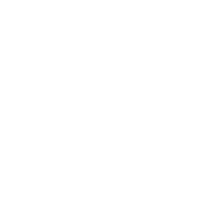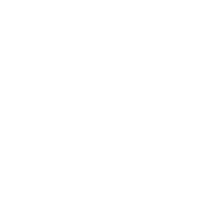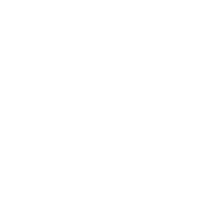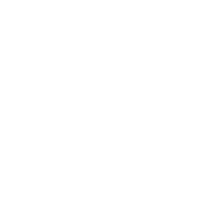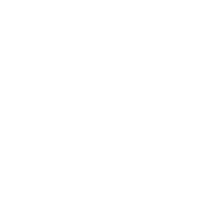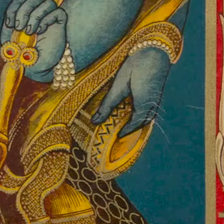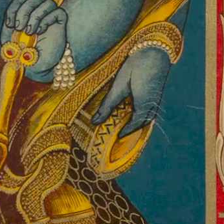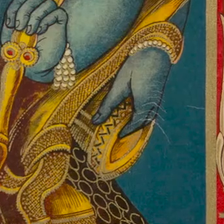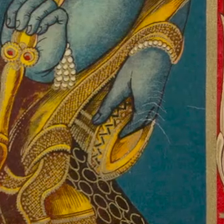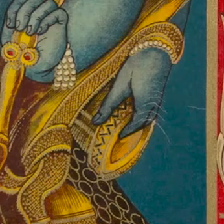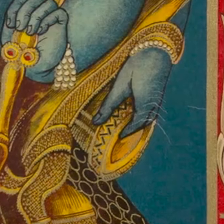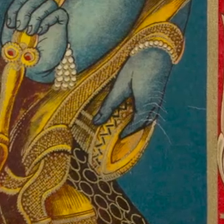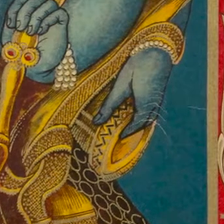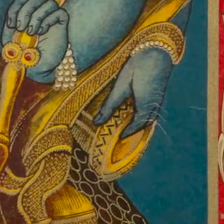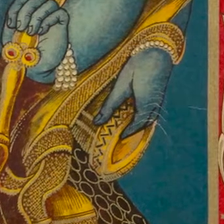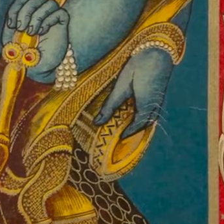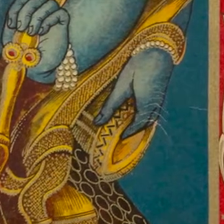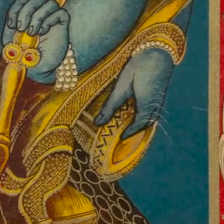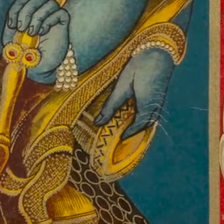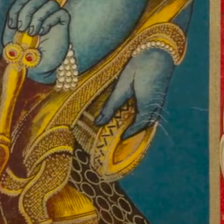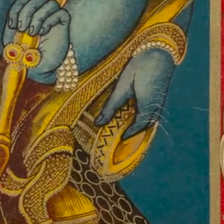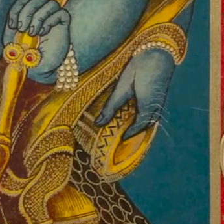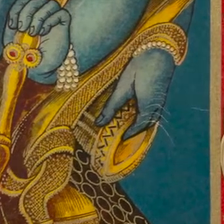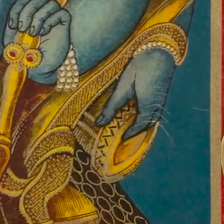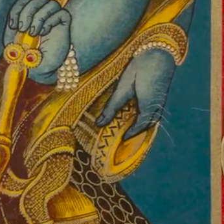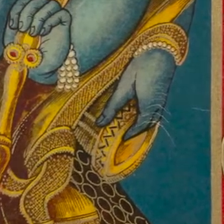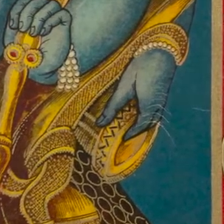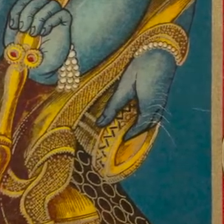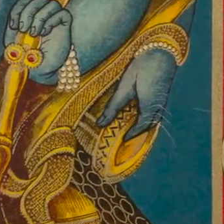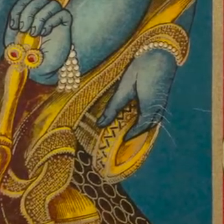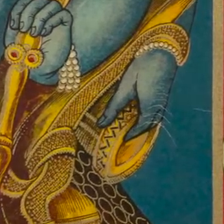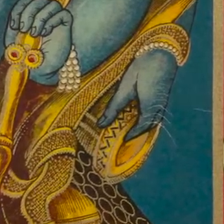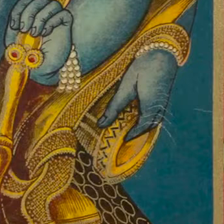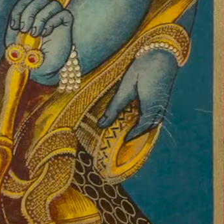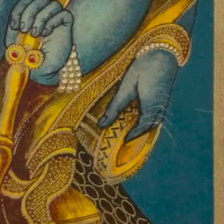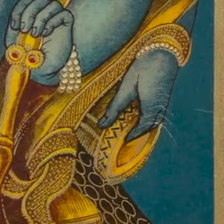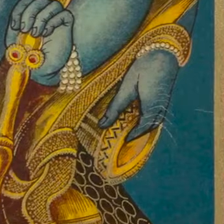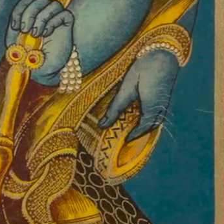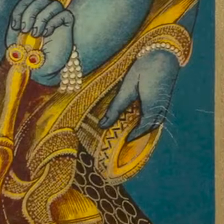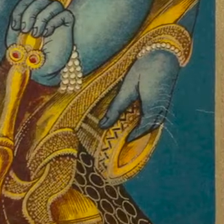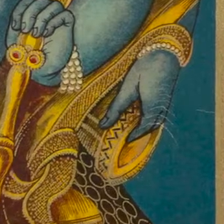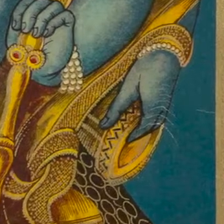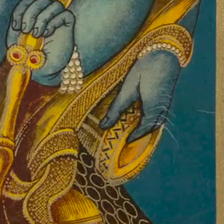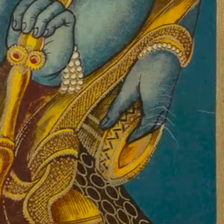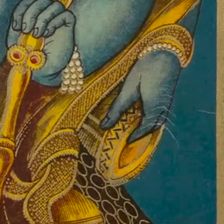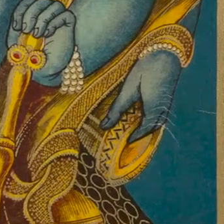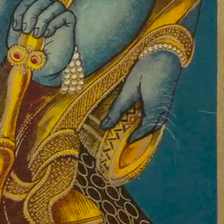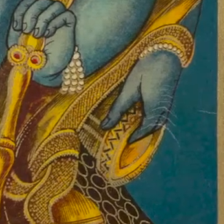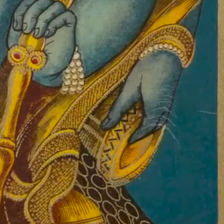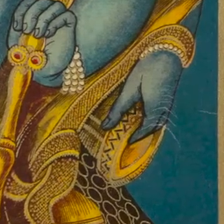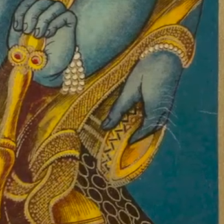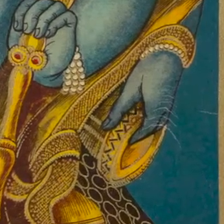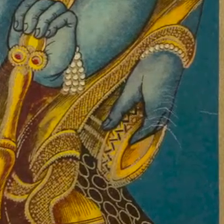academic writings. He has been instrumental in shaping the core of the popular culture collection based on his close relationship